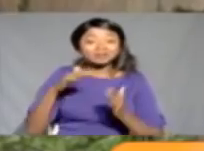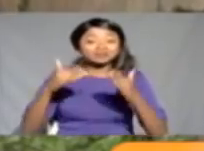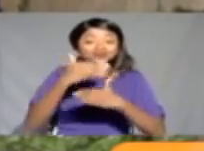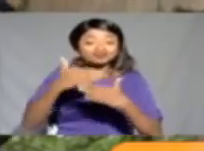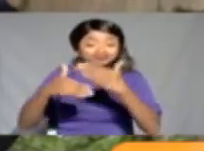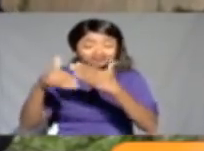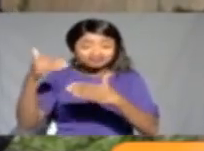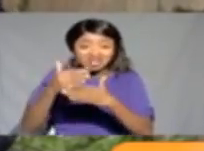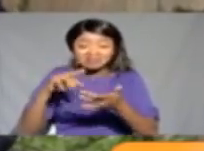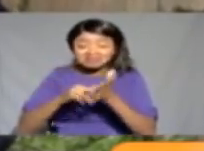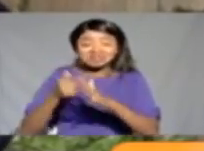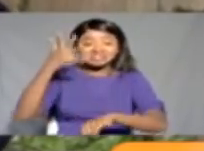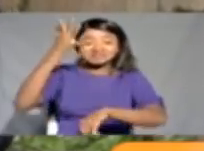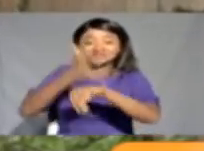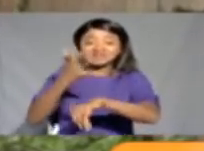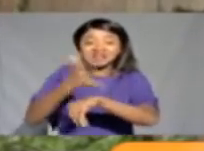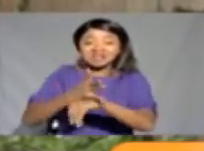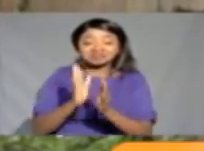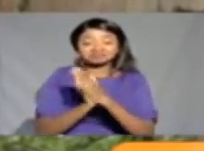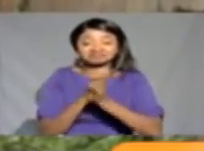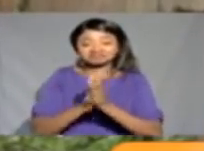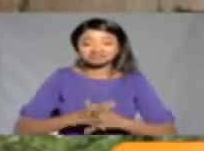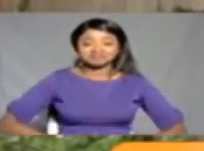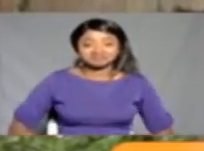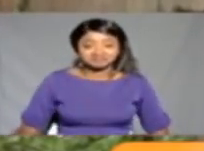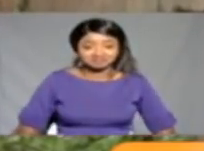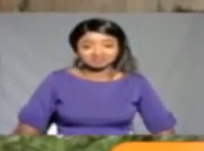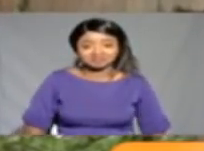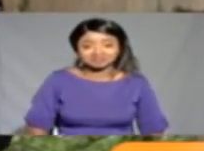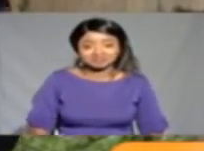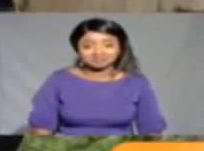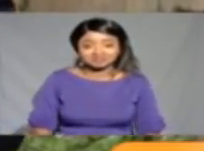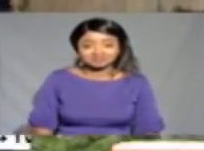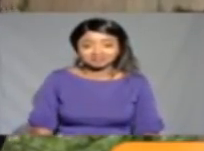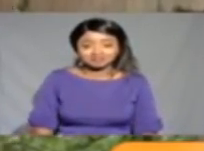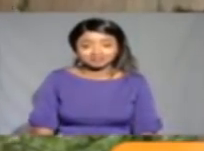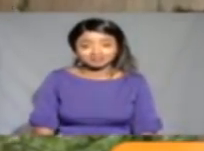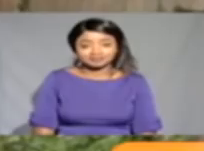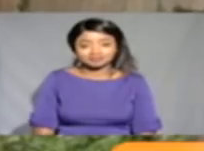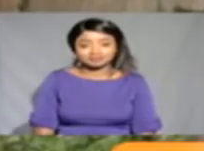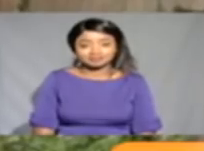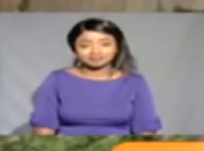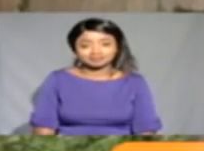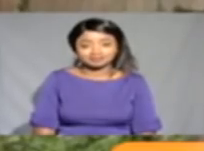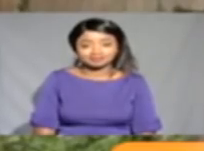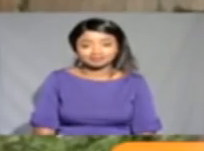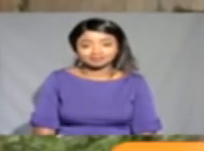a false project. Enoch Sikole, Citizen TV, Nairobi.